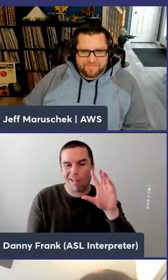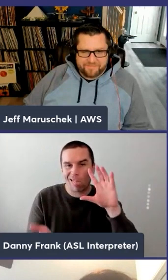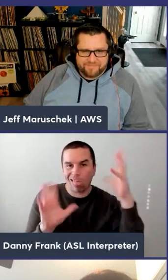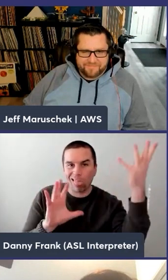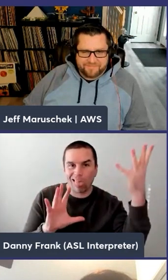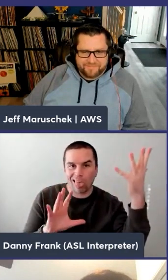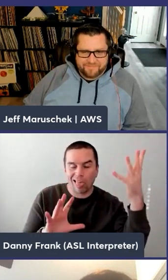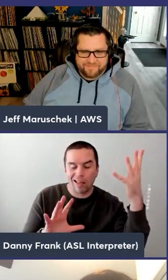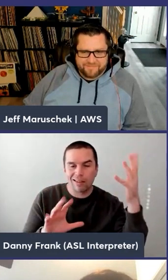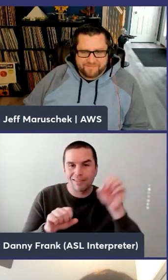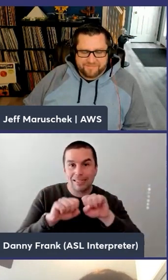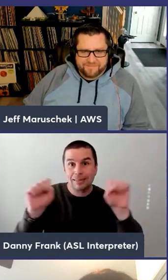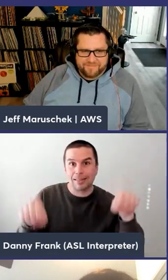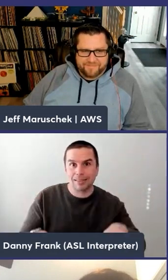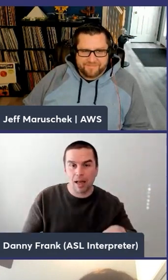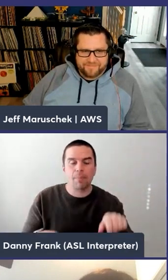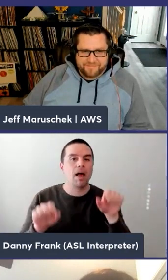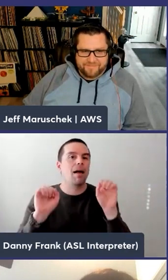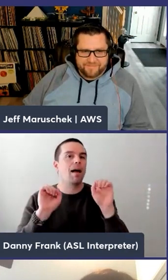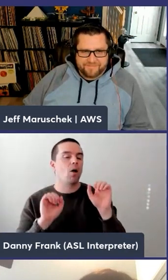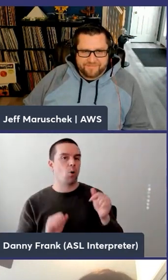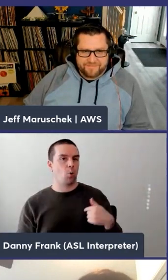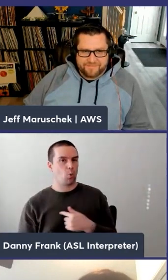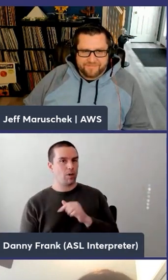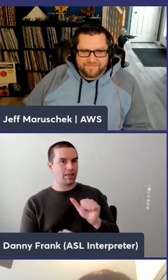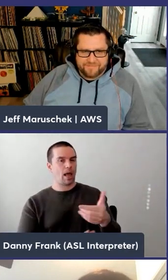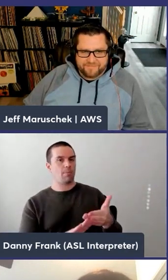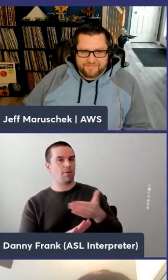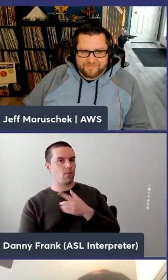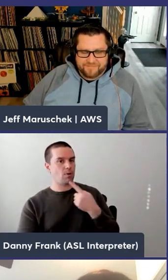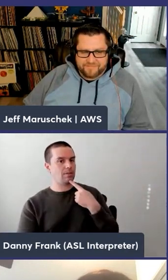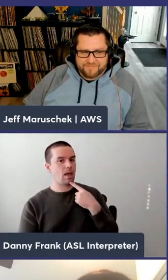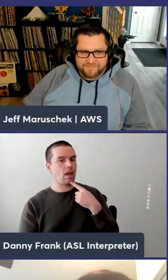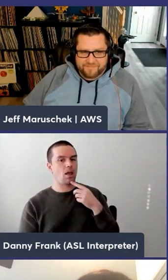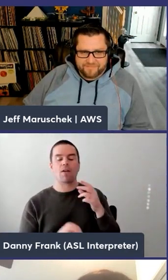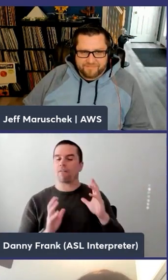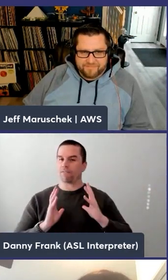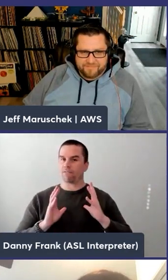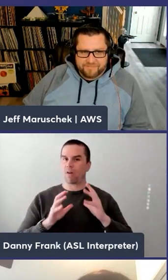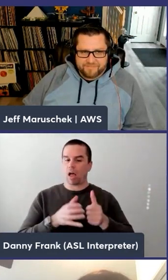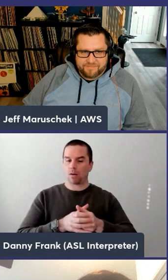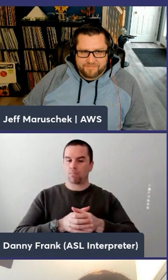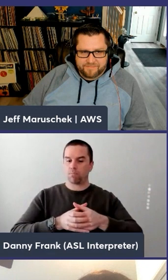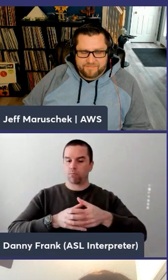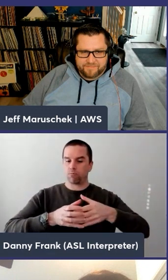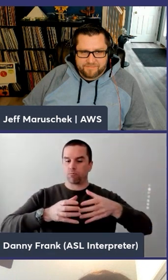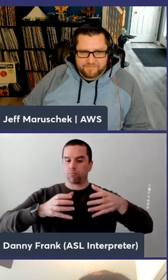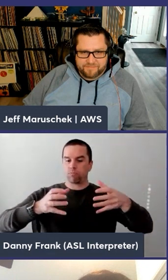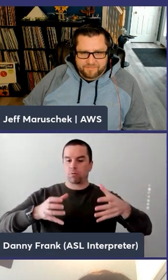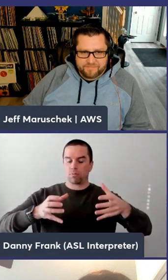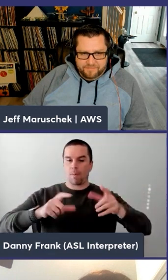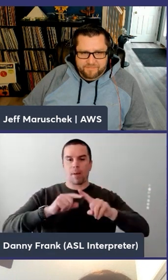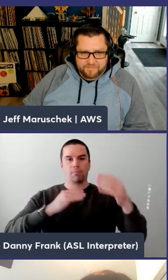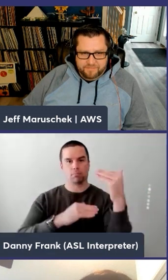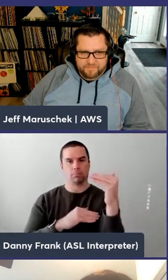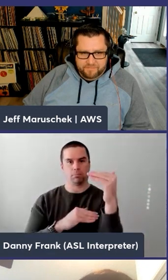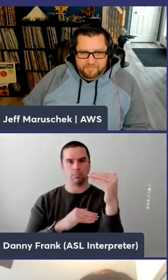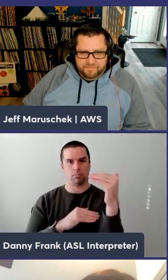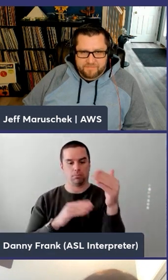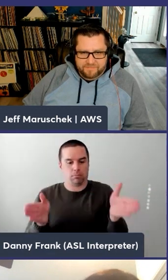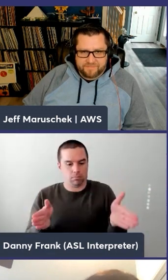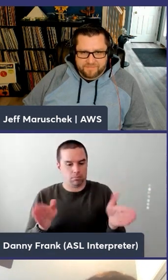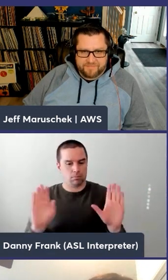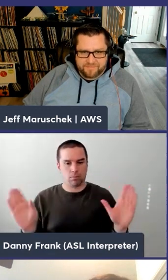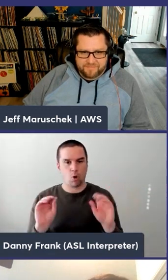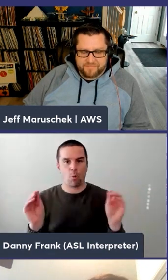okay, only bloat this big, but don't go any further. So that's good. So no